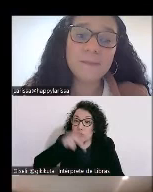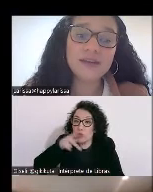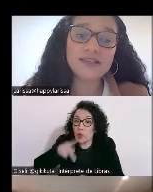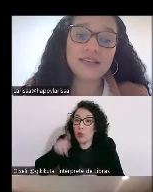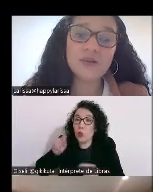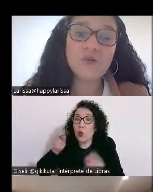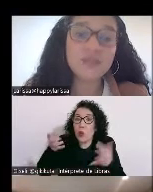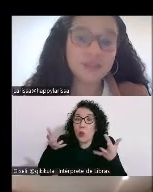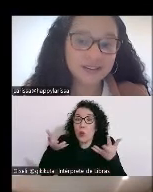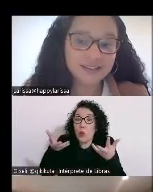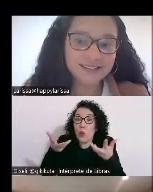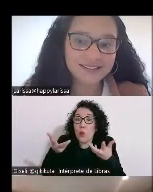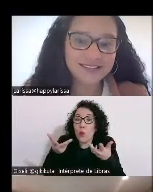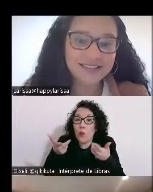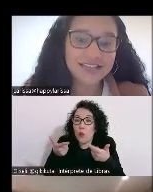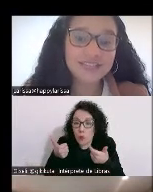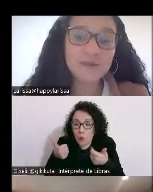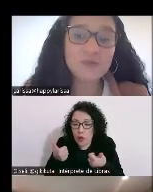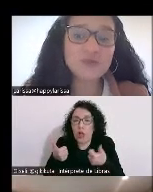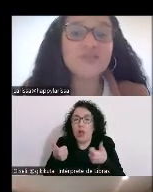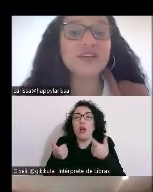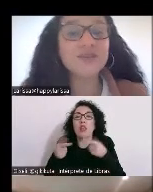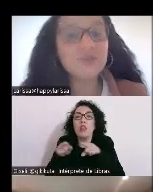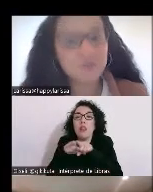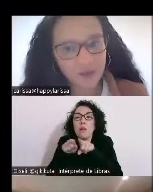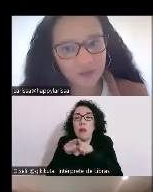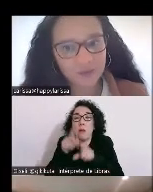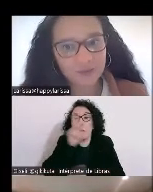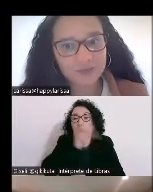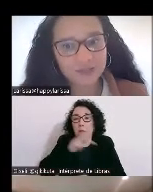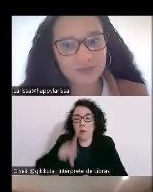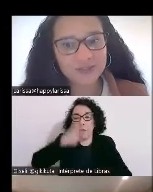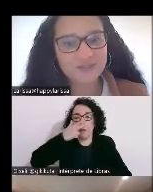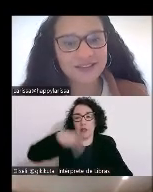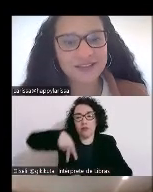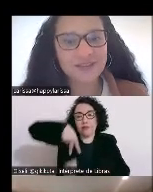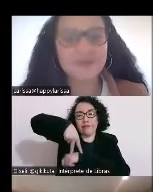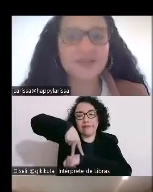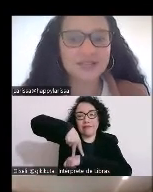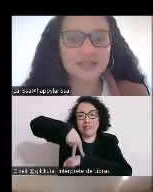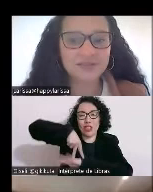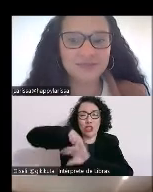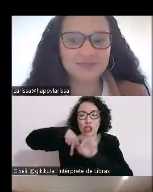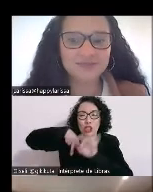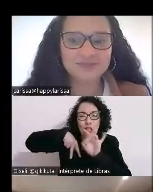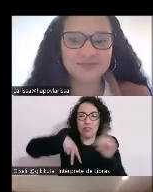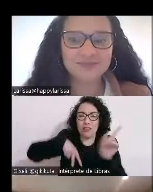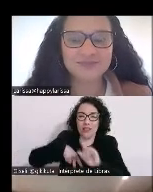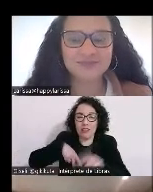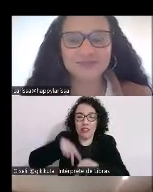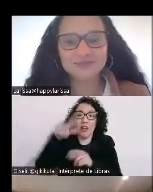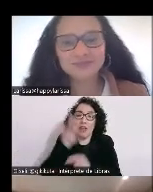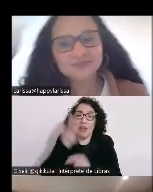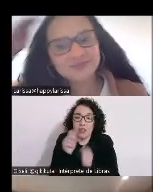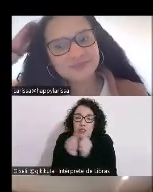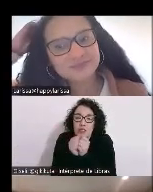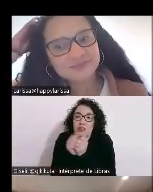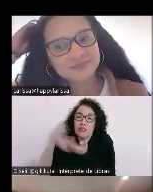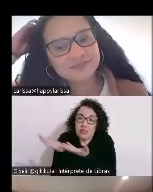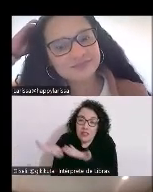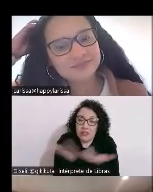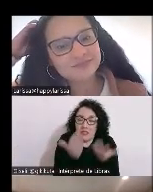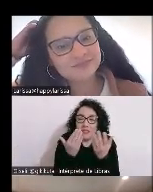desenvolver para ser o guia e não a pessoa que fica no palco, como a gente pode ver na imagem acima. And